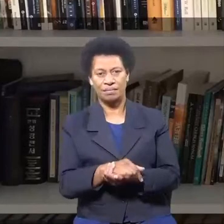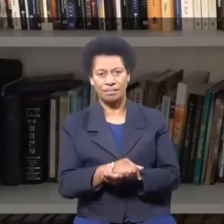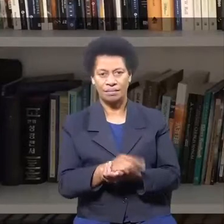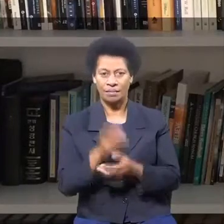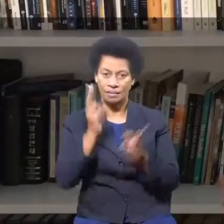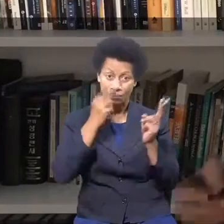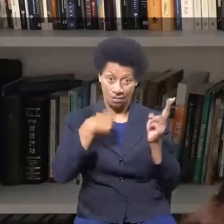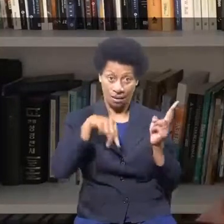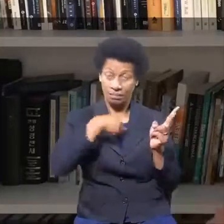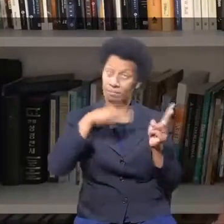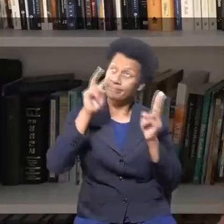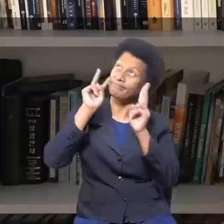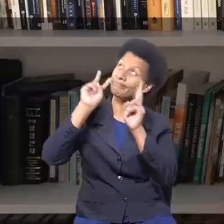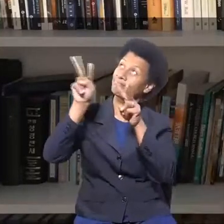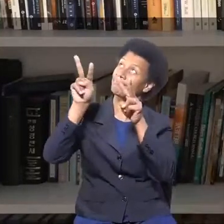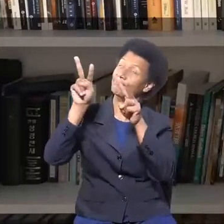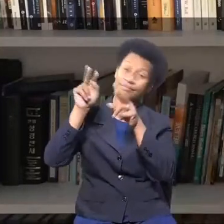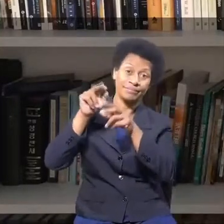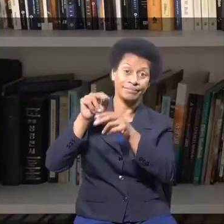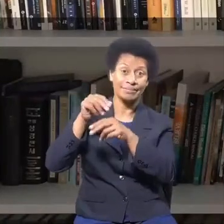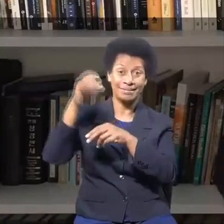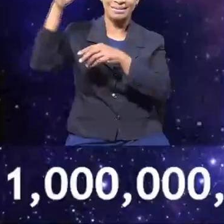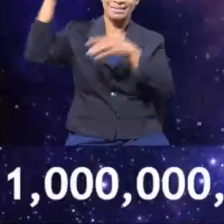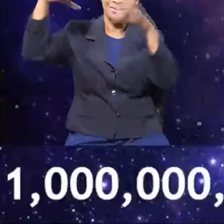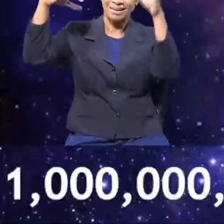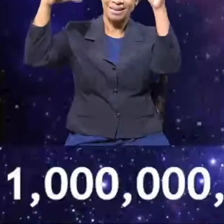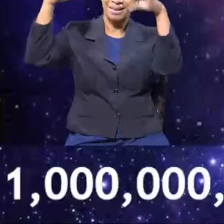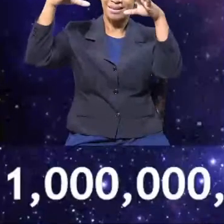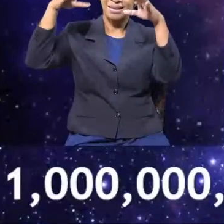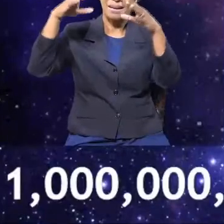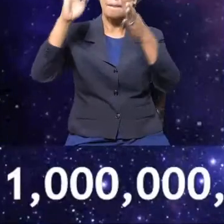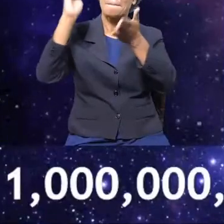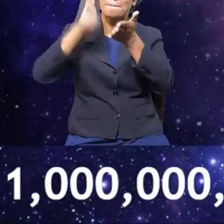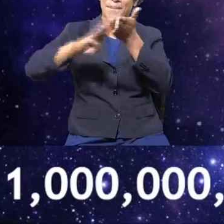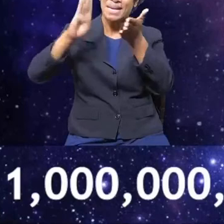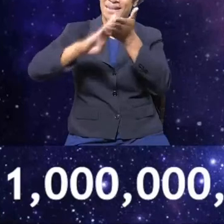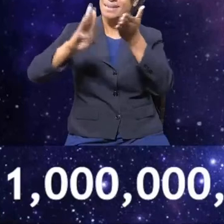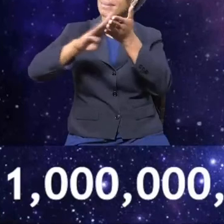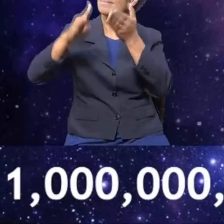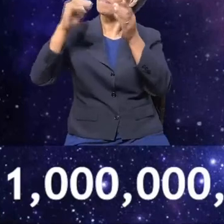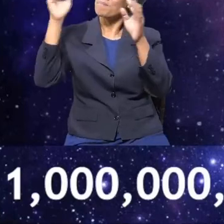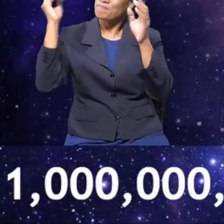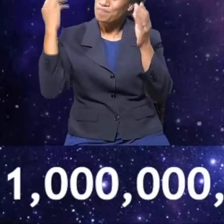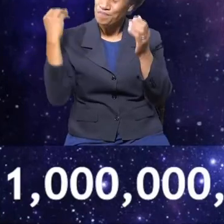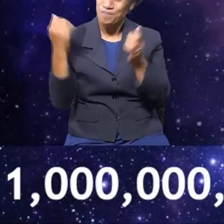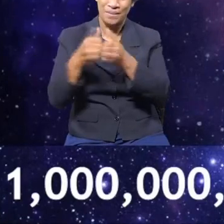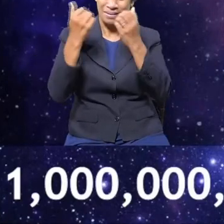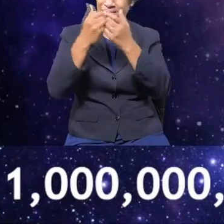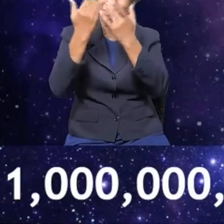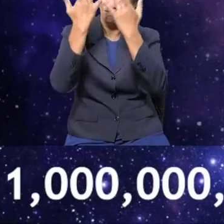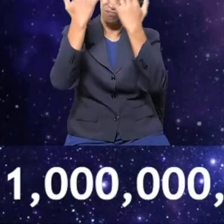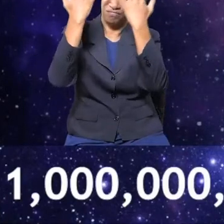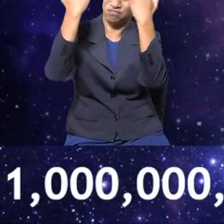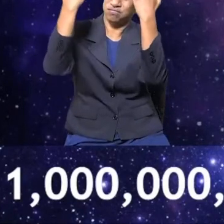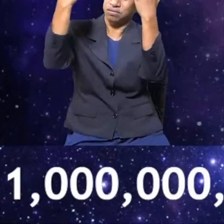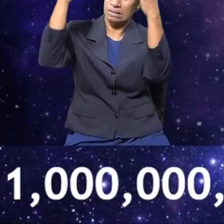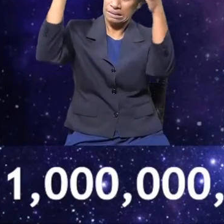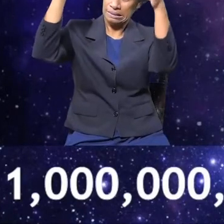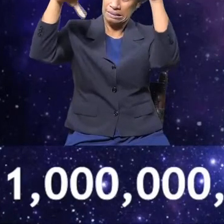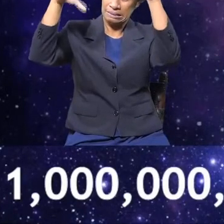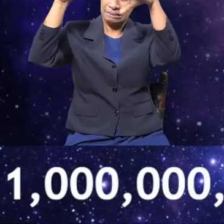that, when we look at the stars, there are millions, there are billions, there are trillions of stars. There's